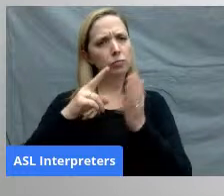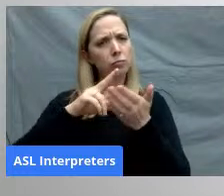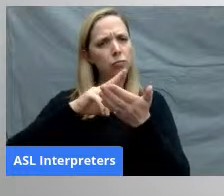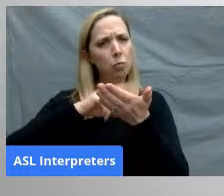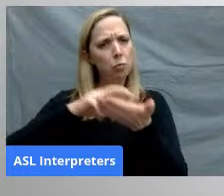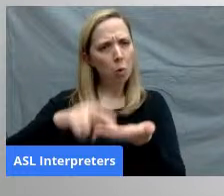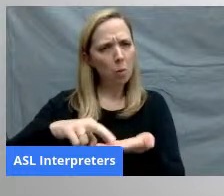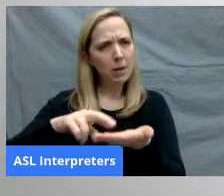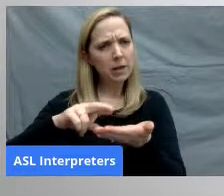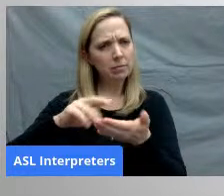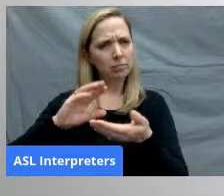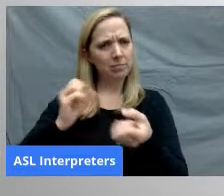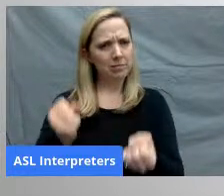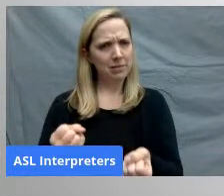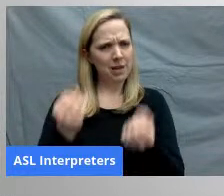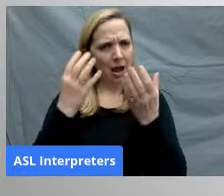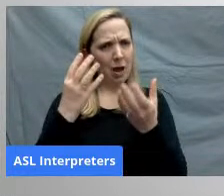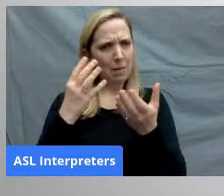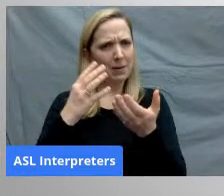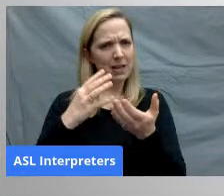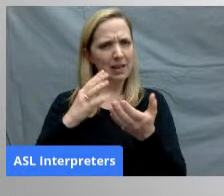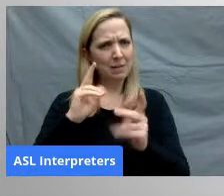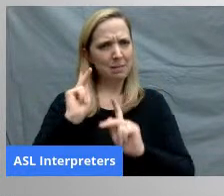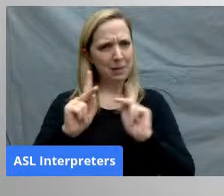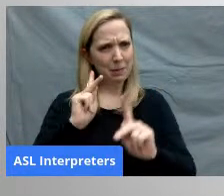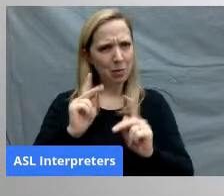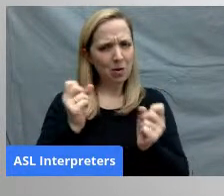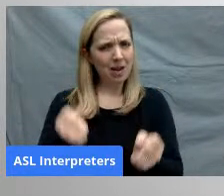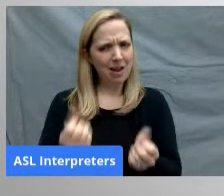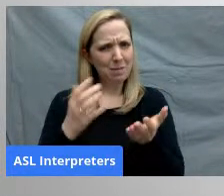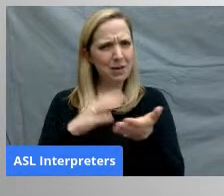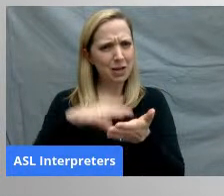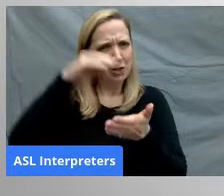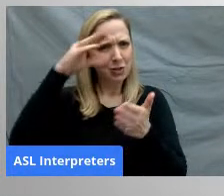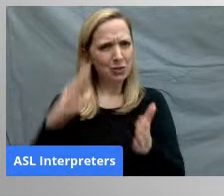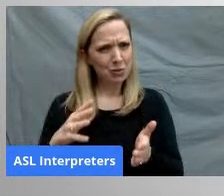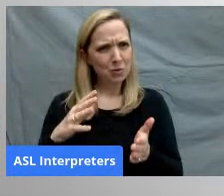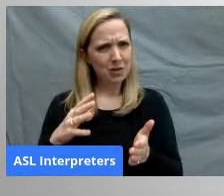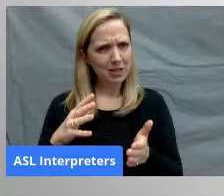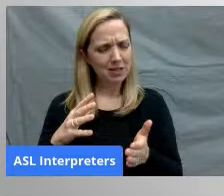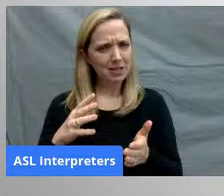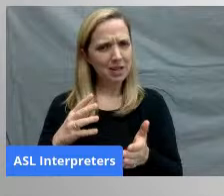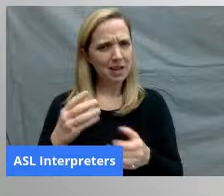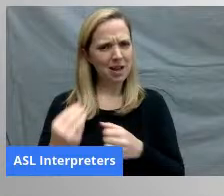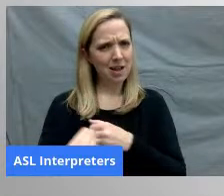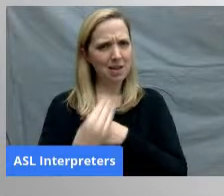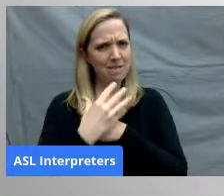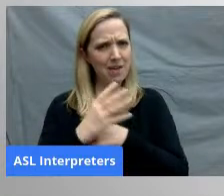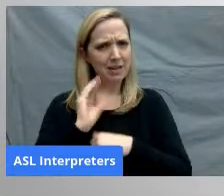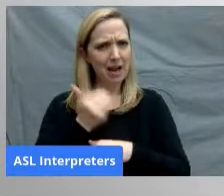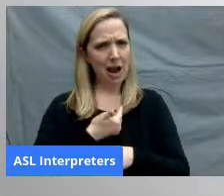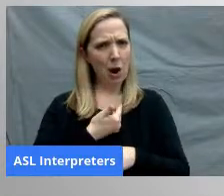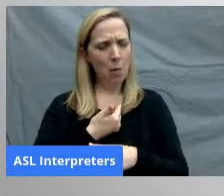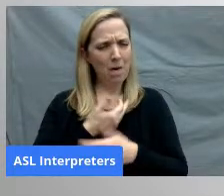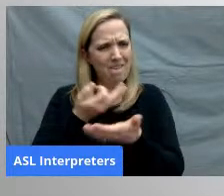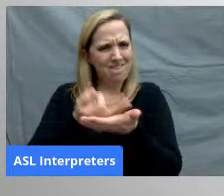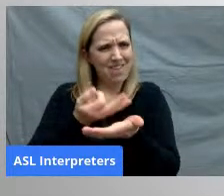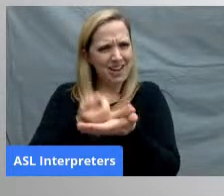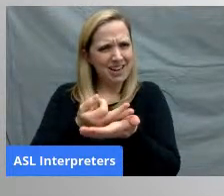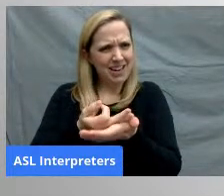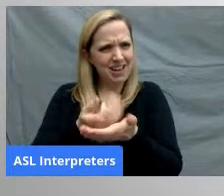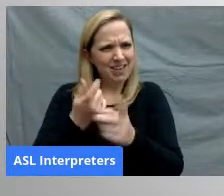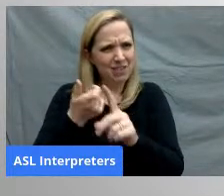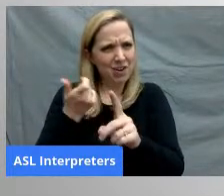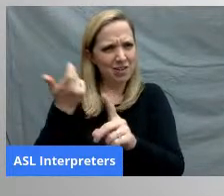funding? Because there's talk out there that if students unenroll in the county, that will affect the funding, I guess, that we